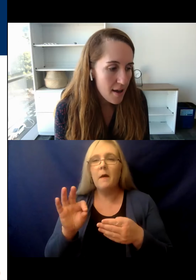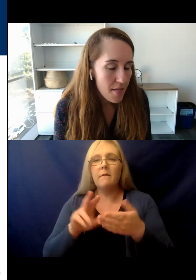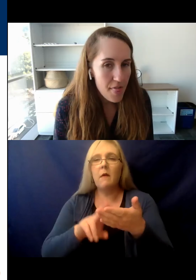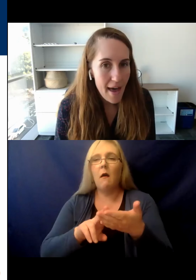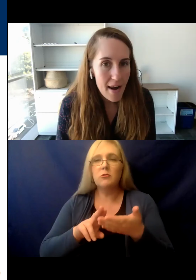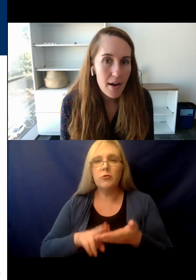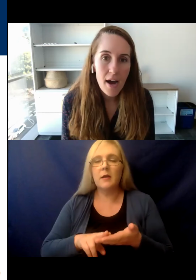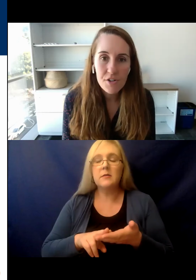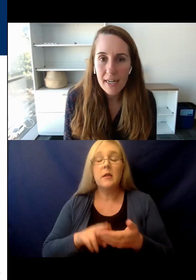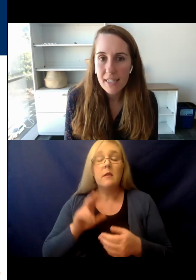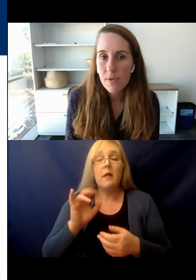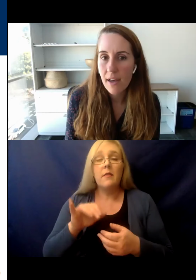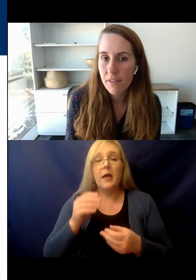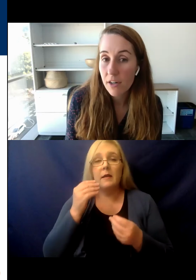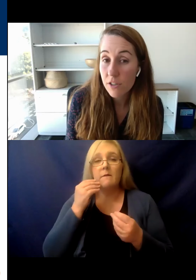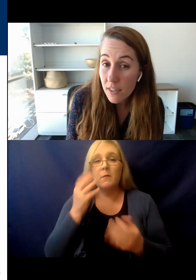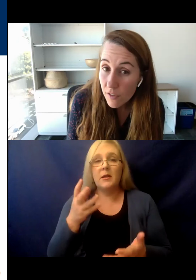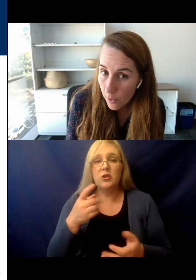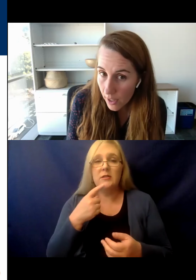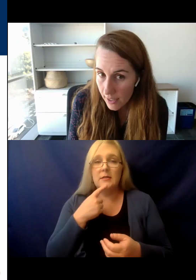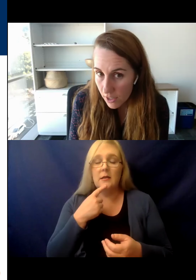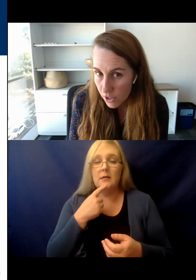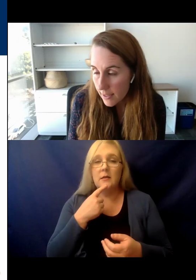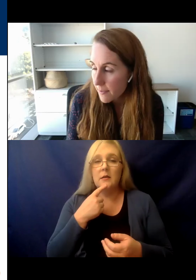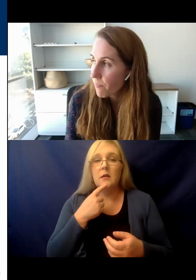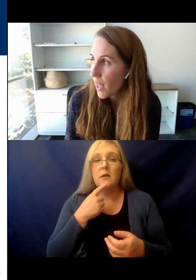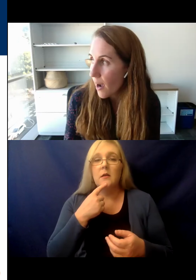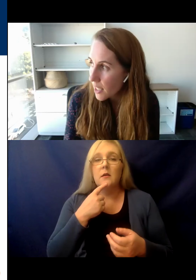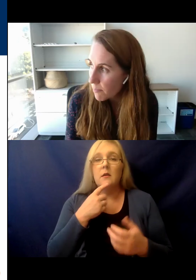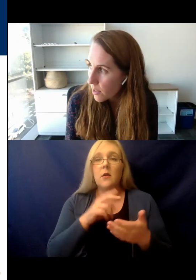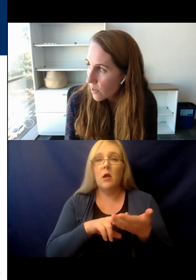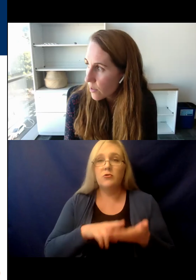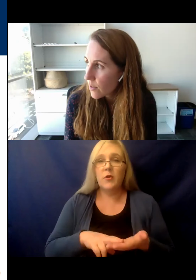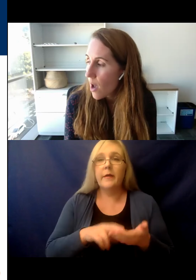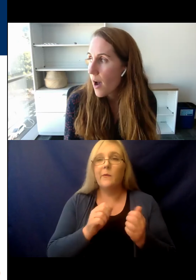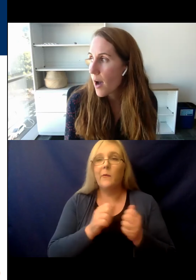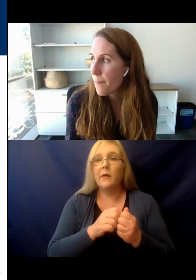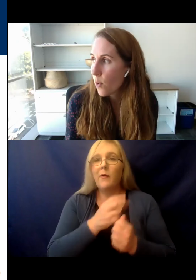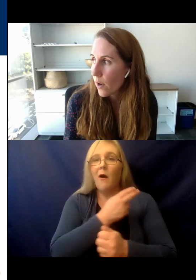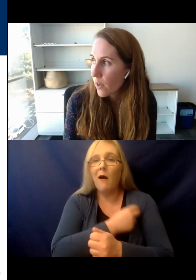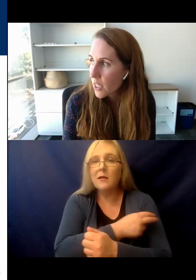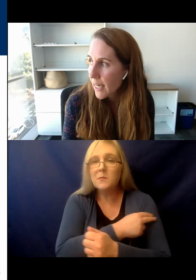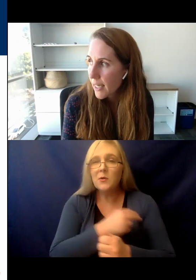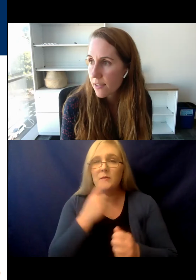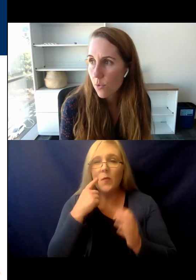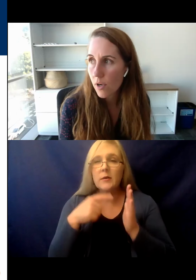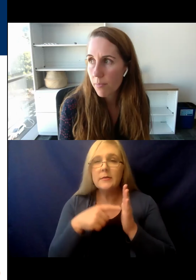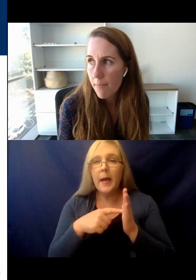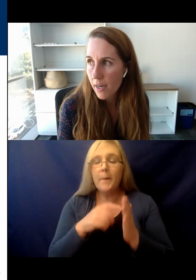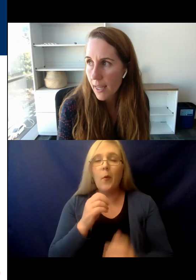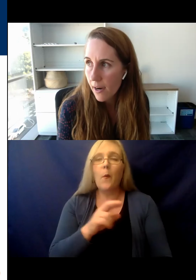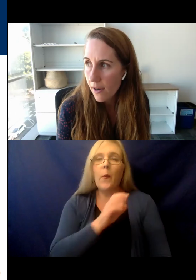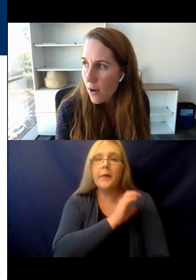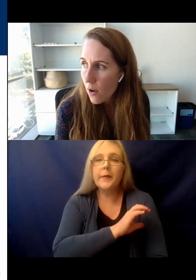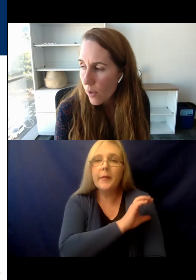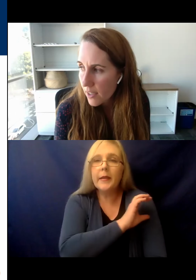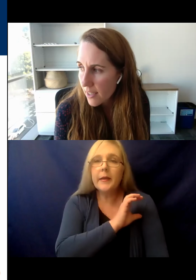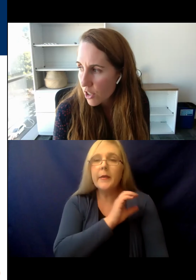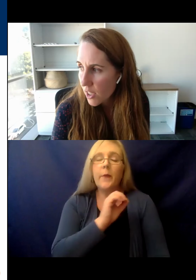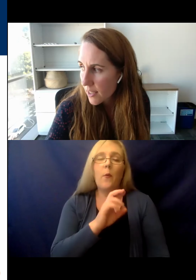suggested that contracting with healthcare delivery organizations like hospitals or clinics or primary